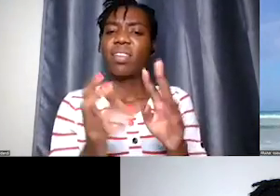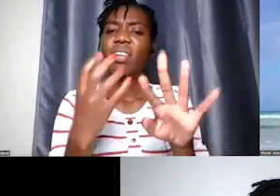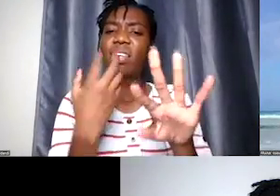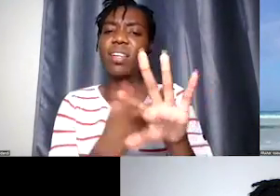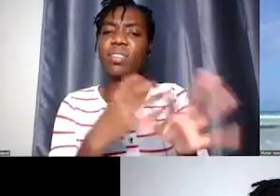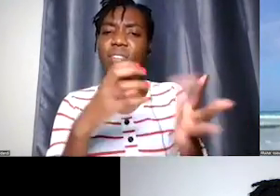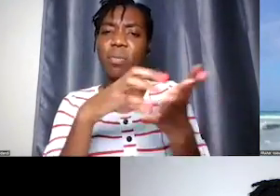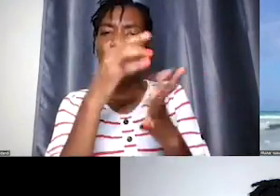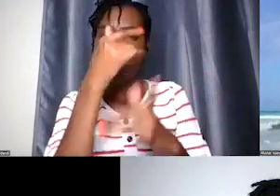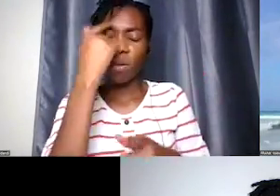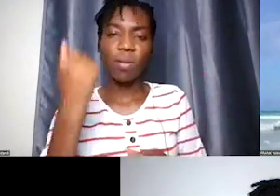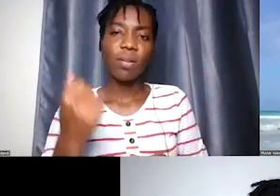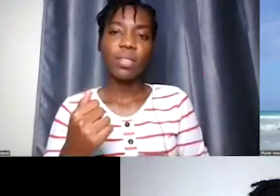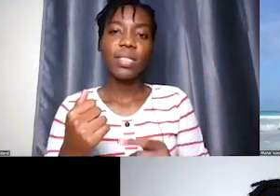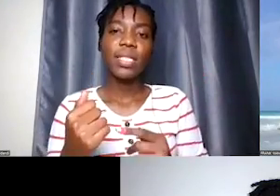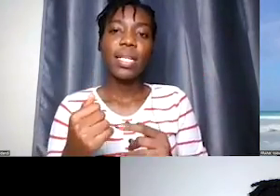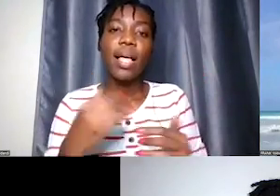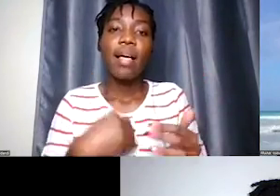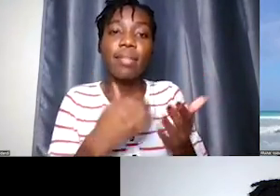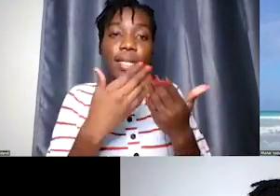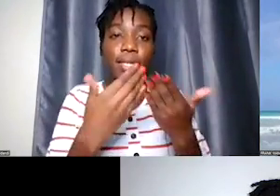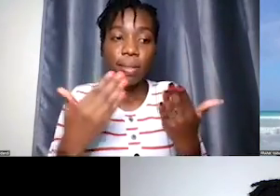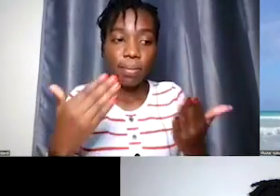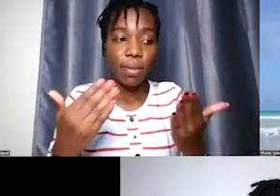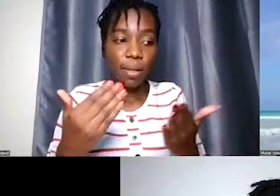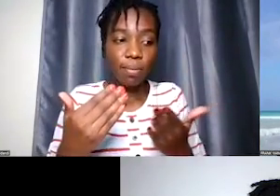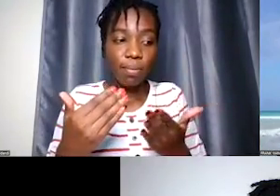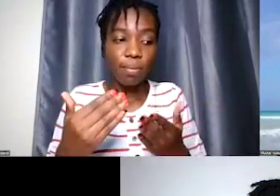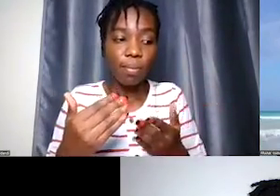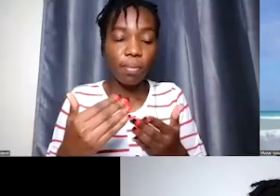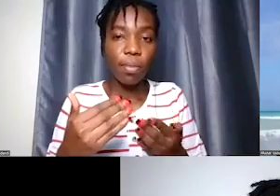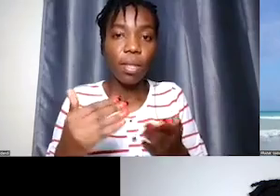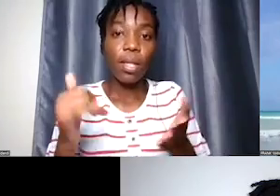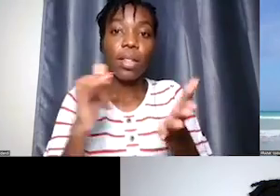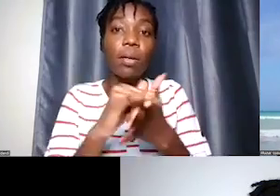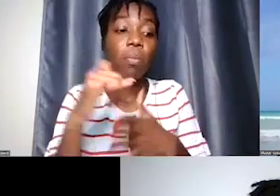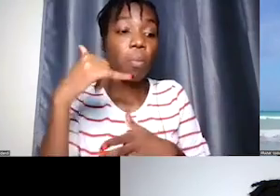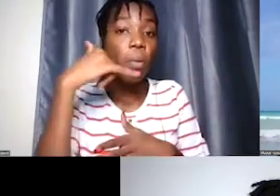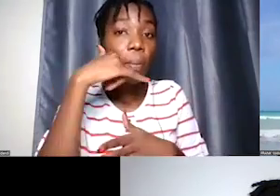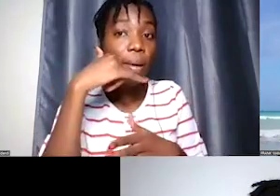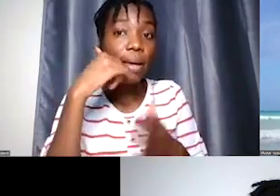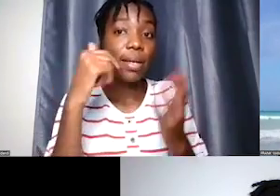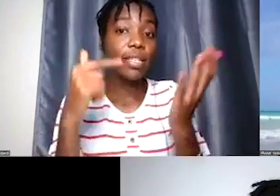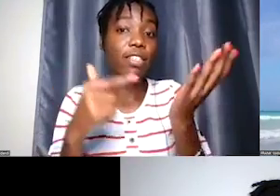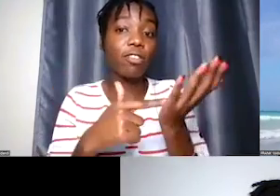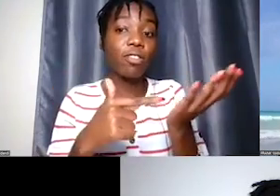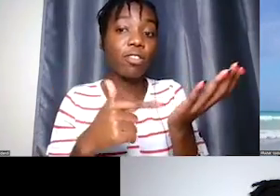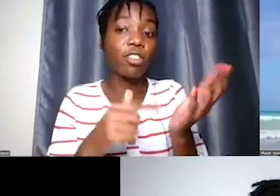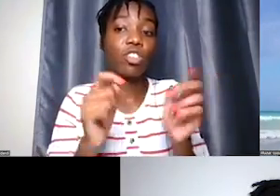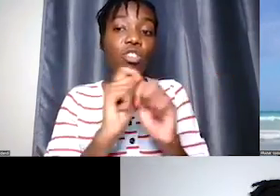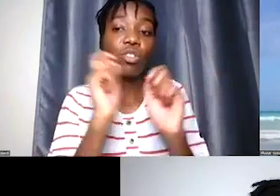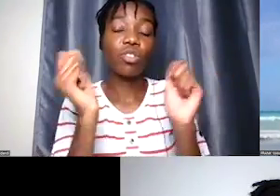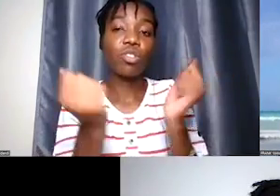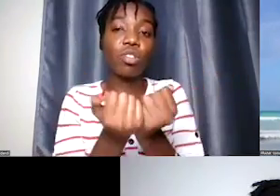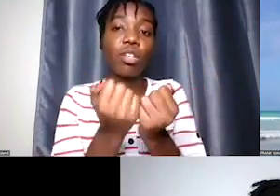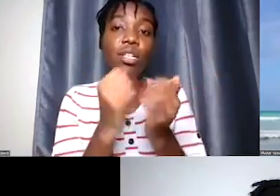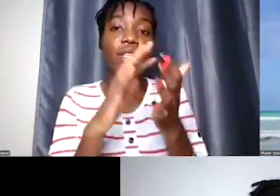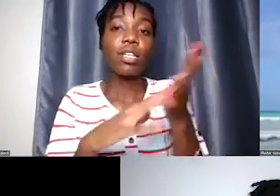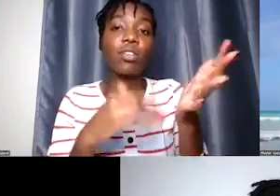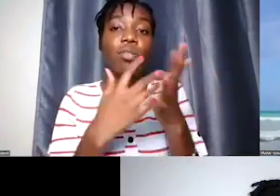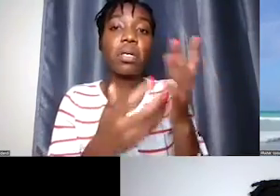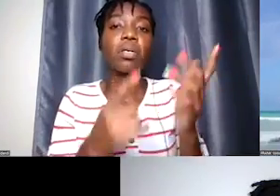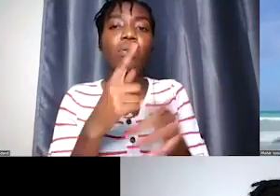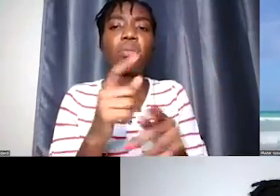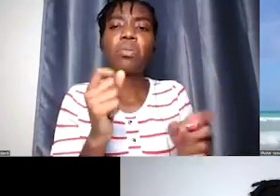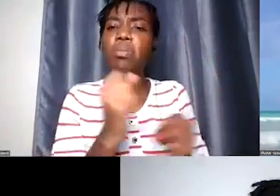thing is in the mobile technology that we have in the social network, you may never